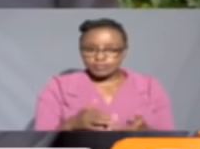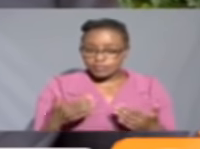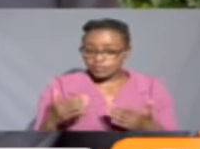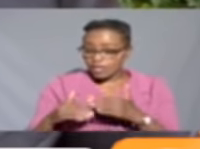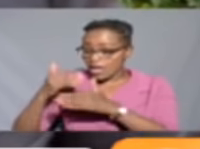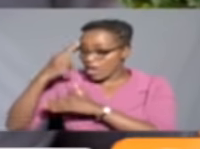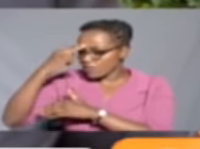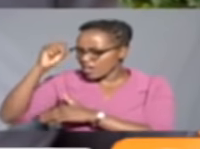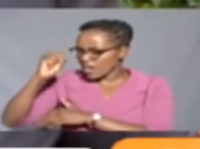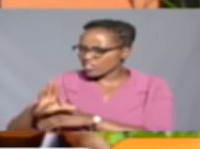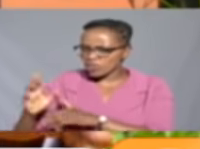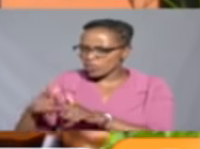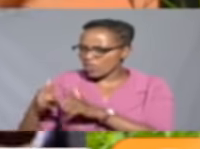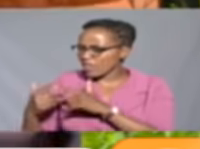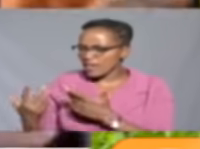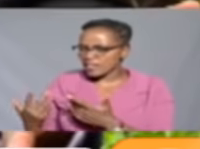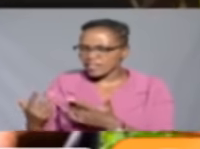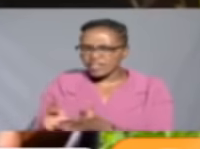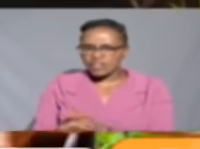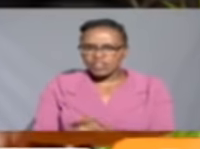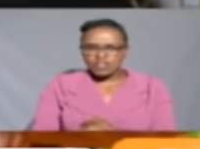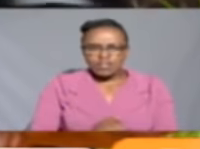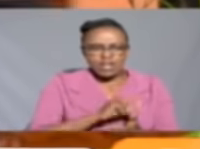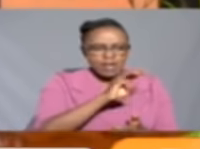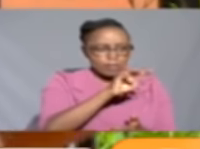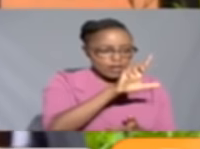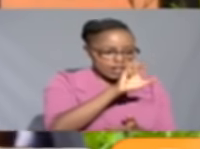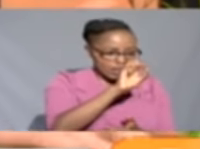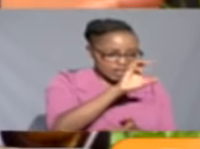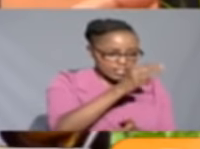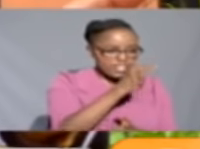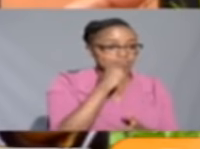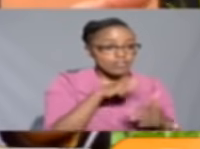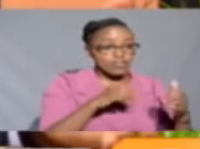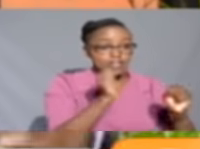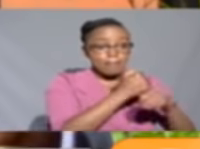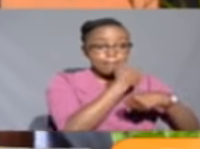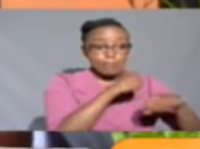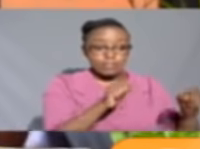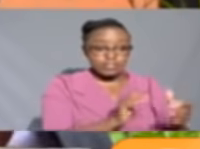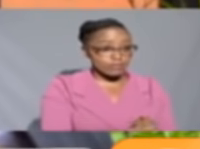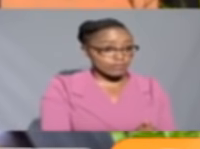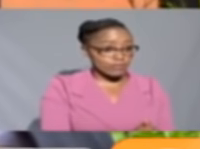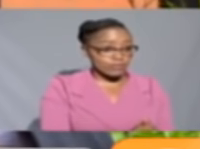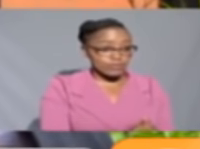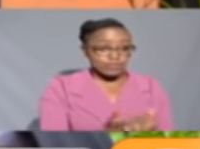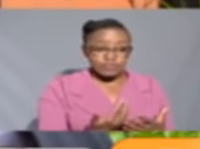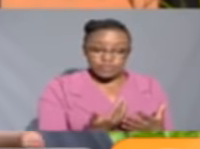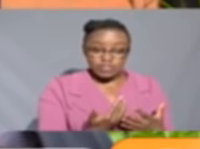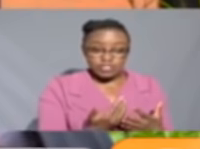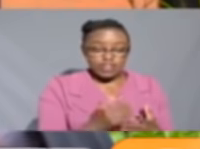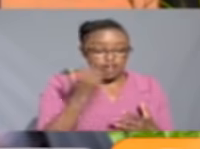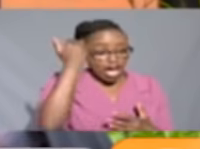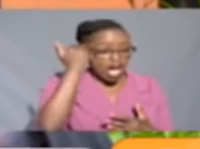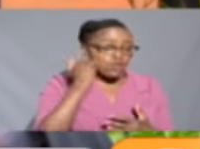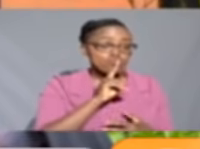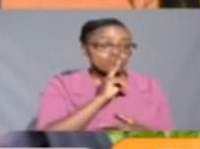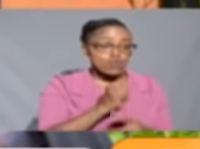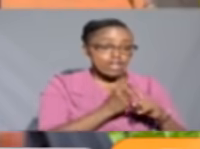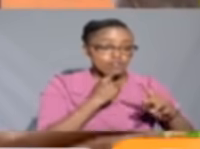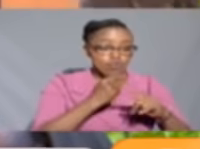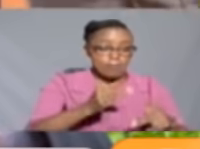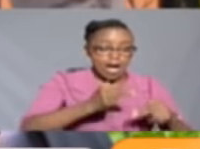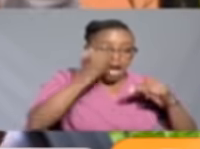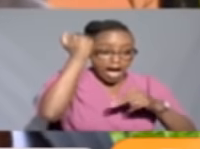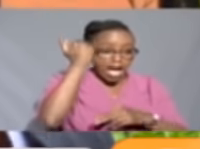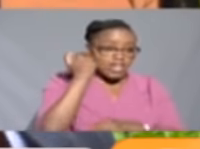After Kajiado, what was the ruling? Mulochi, the magistrate, said he could not. I mean, a court order from the High Court